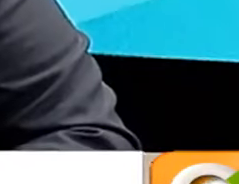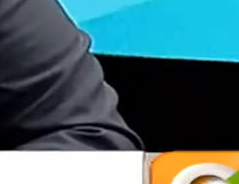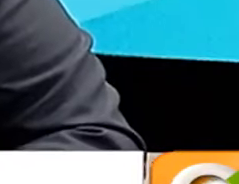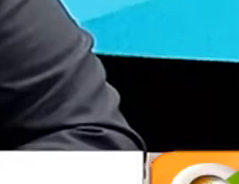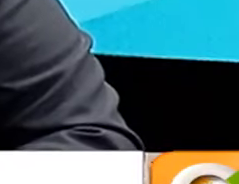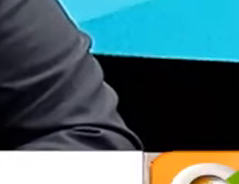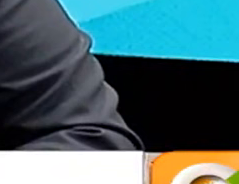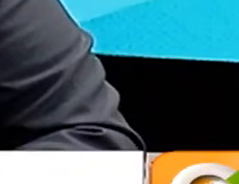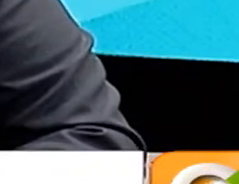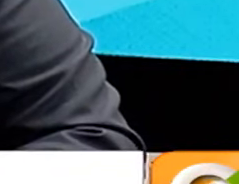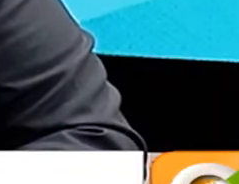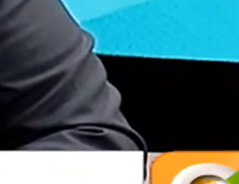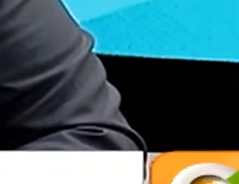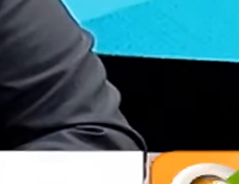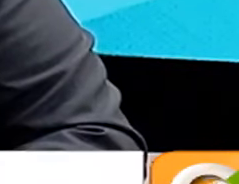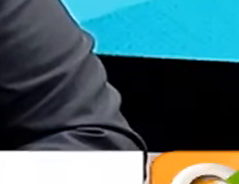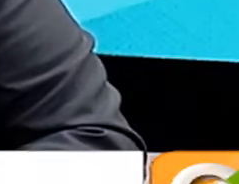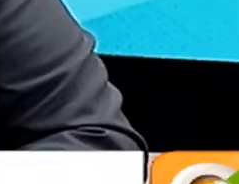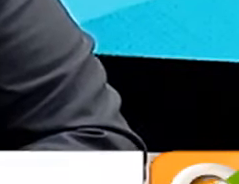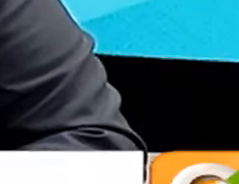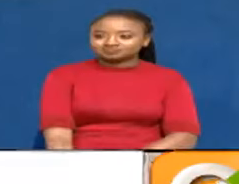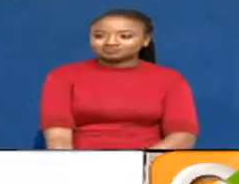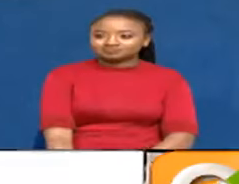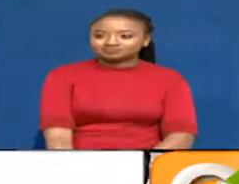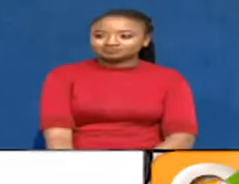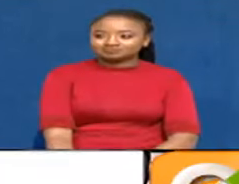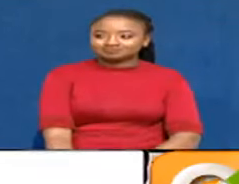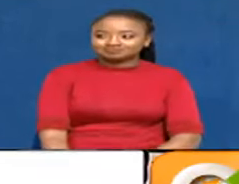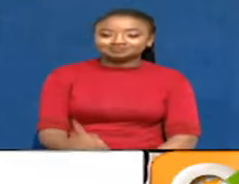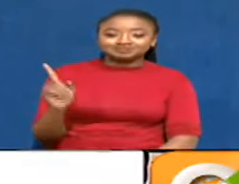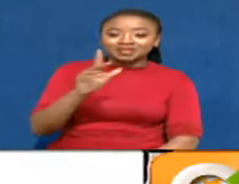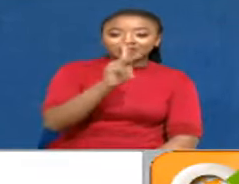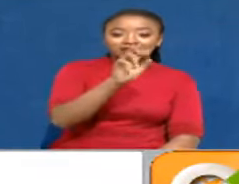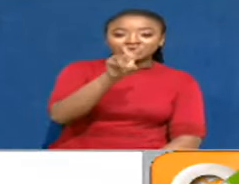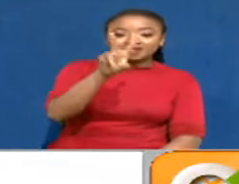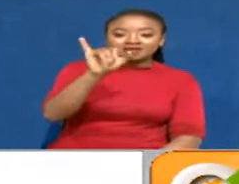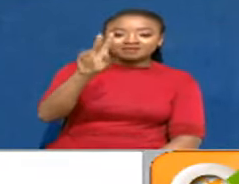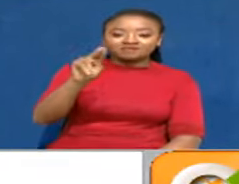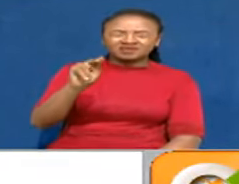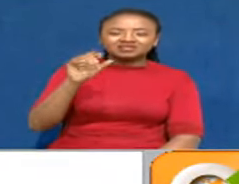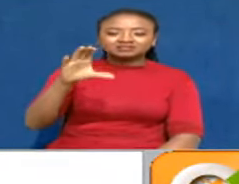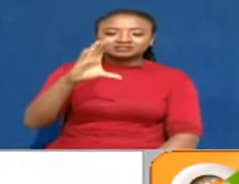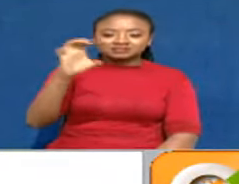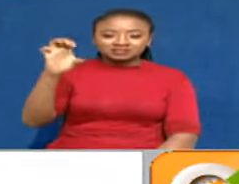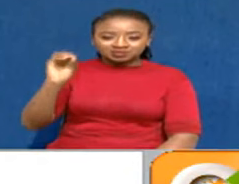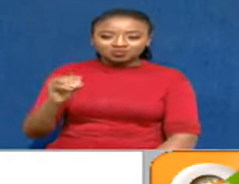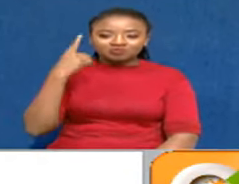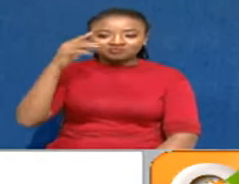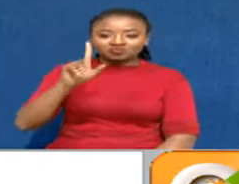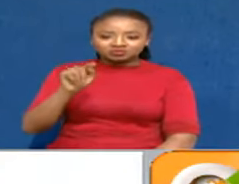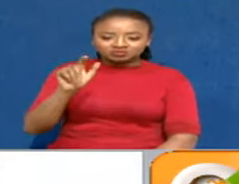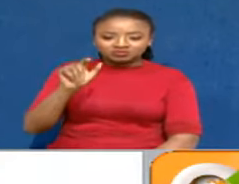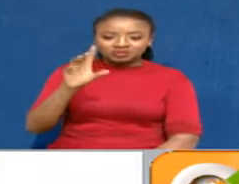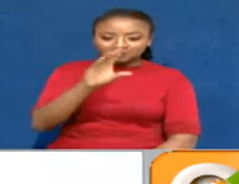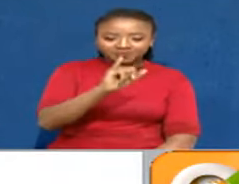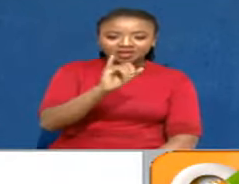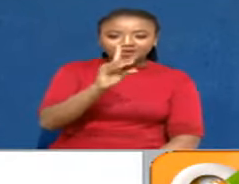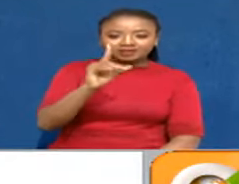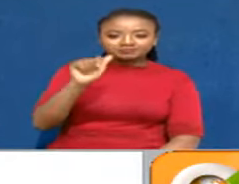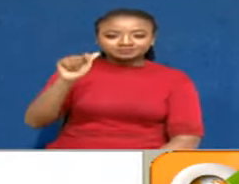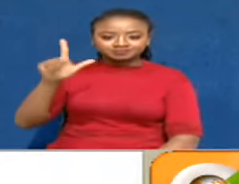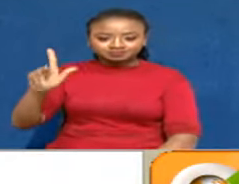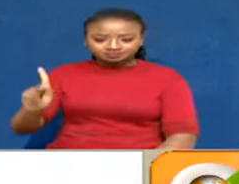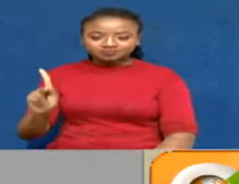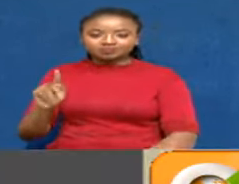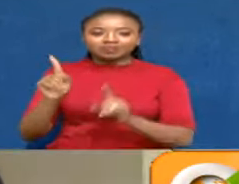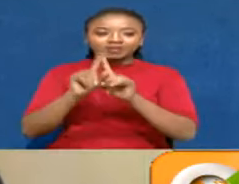list, by the way. That's what we're waiting for. As soon as it's done, we will also put it up. Ivan Boa, MD Tala, thank you so much for making time. And Honorable Gideon